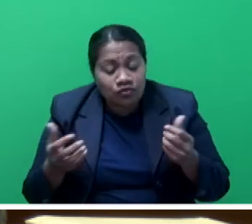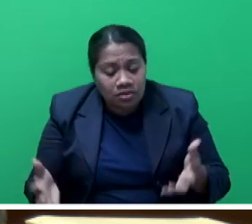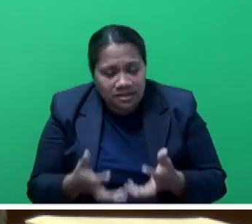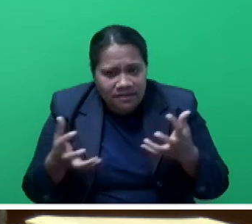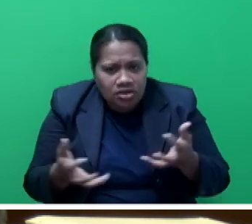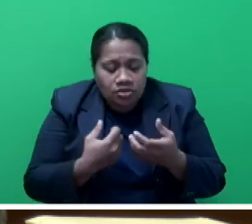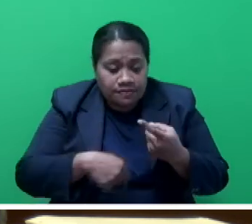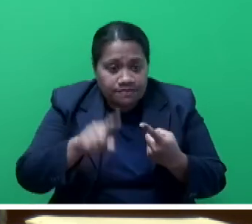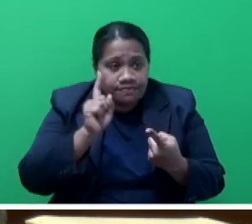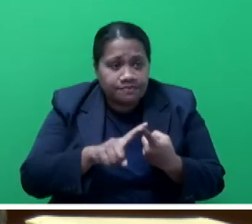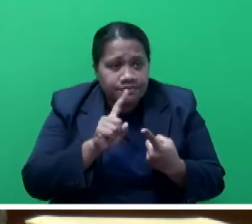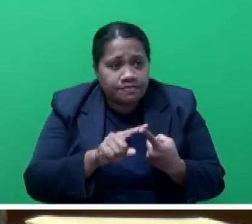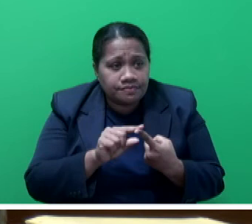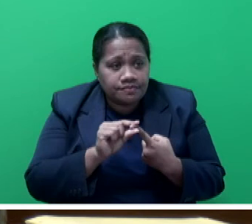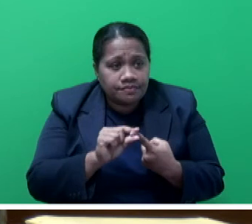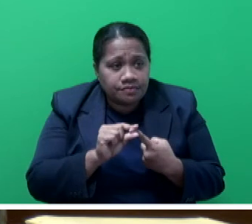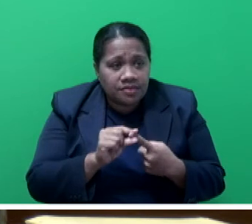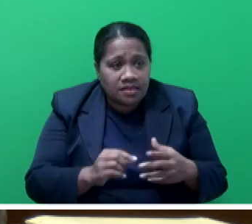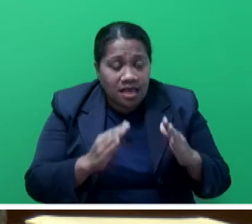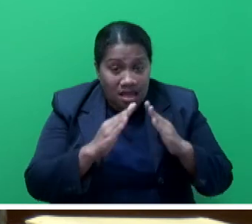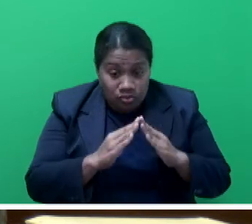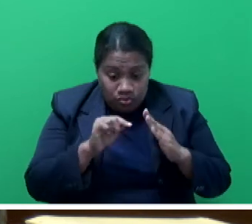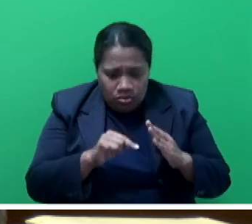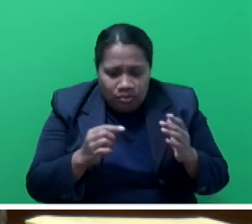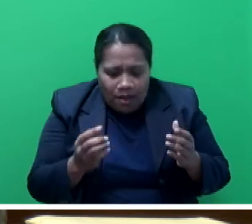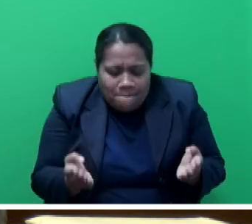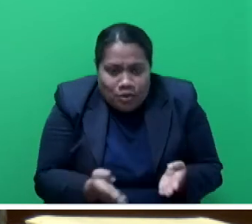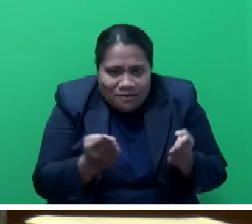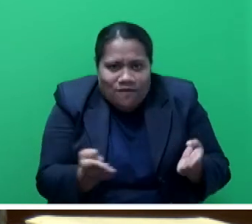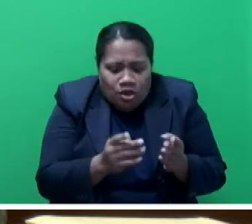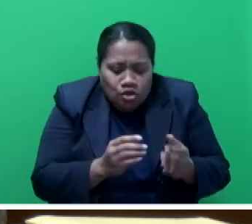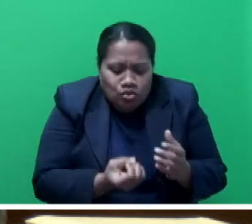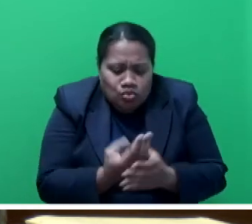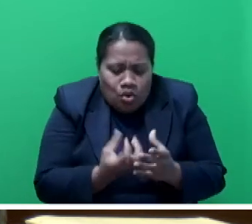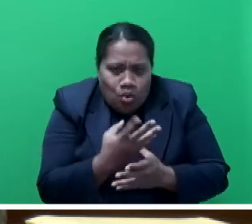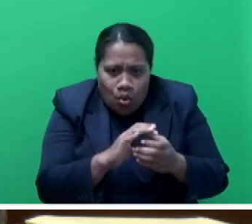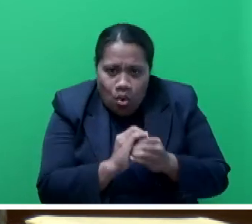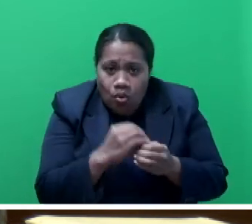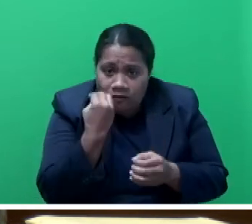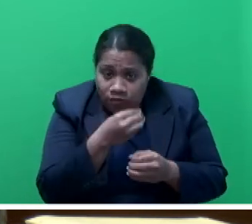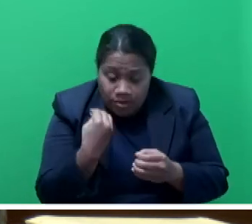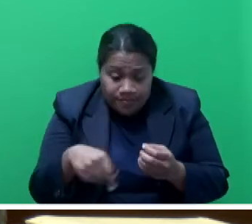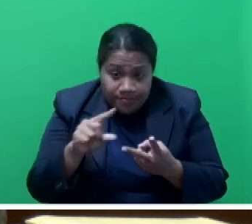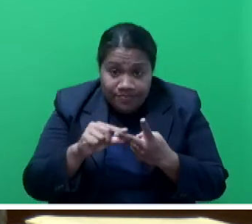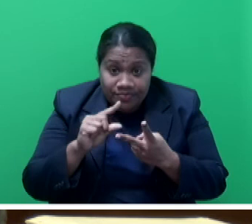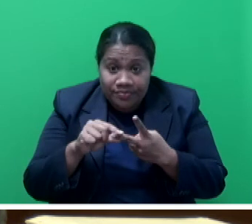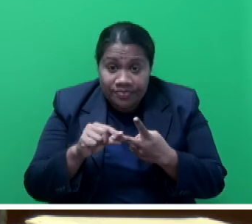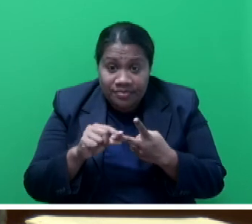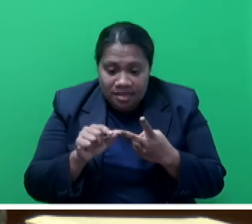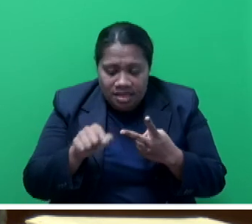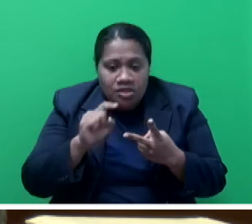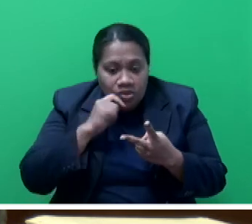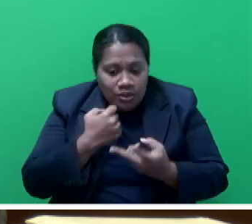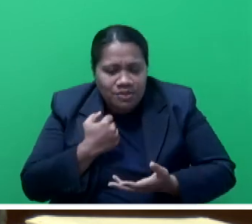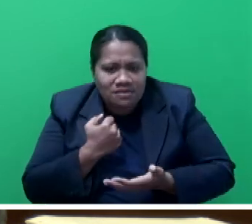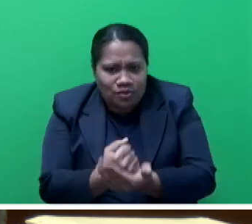households are motivated to grow their own food. Number 2, the livelihood will be supported because they will have cash in